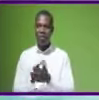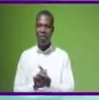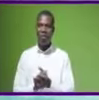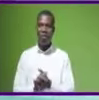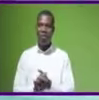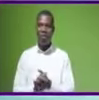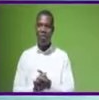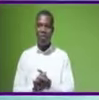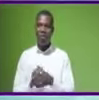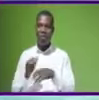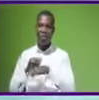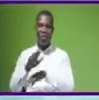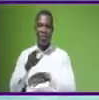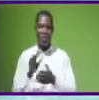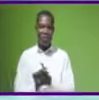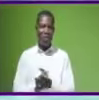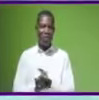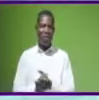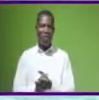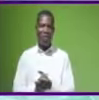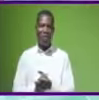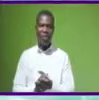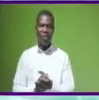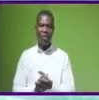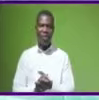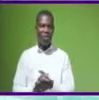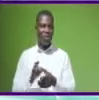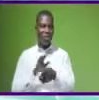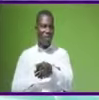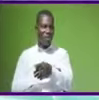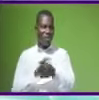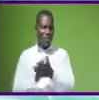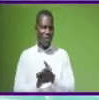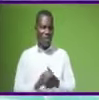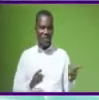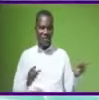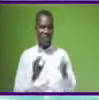FM. Katachiwa. Or Katachi, German Bruni, Benny Blue.